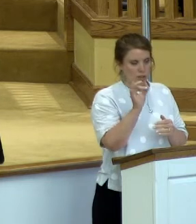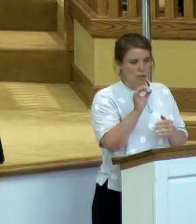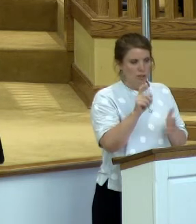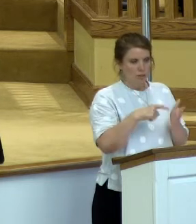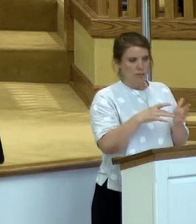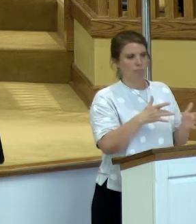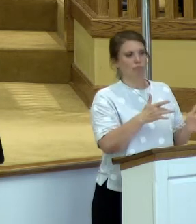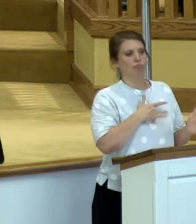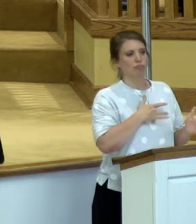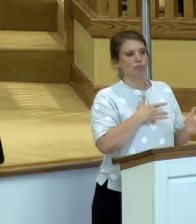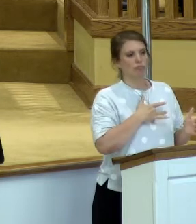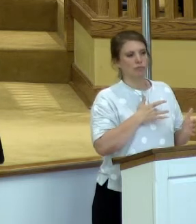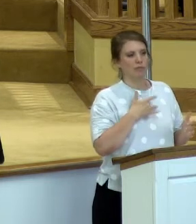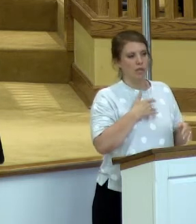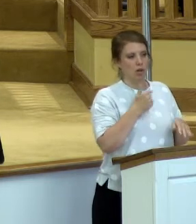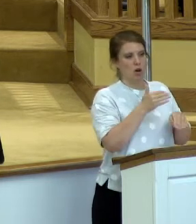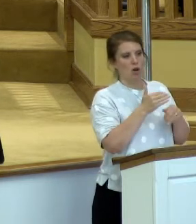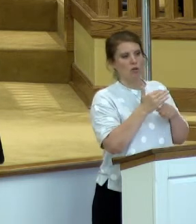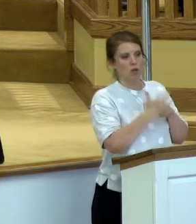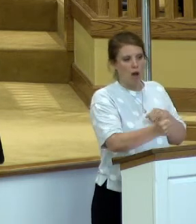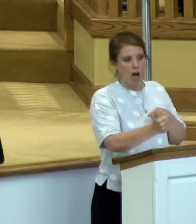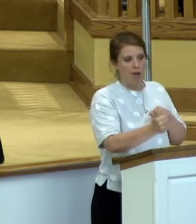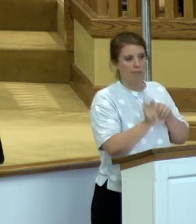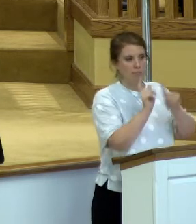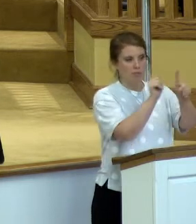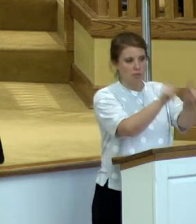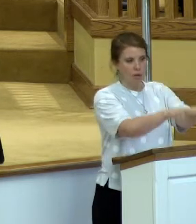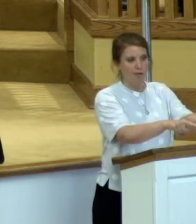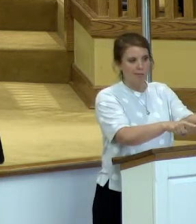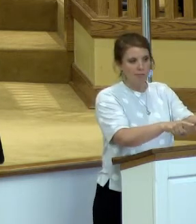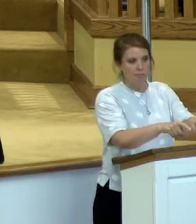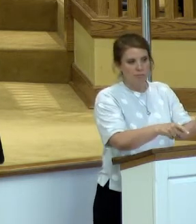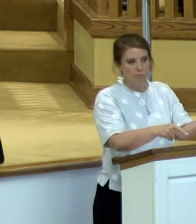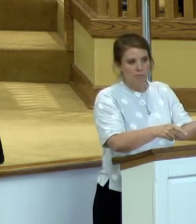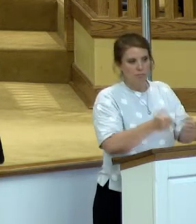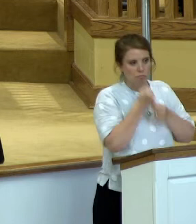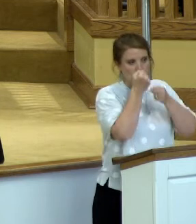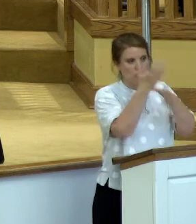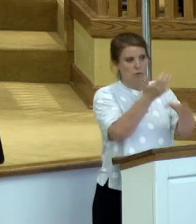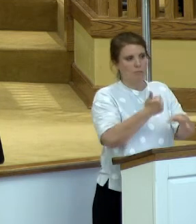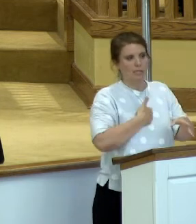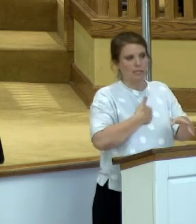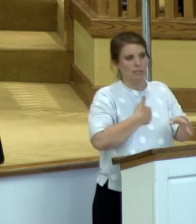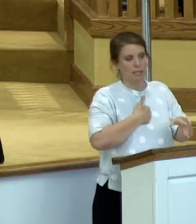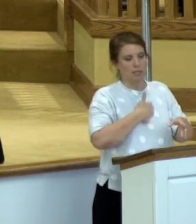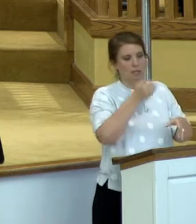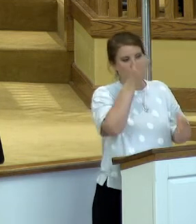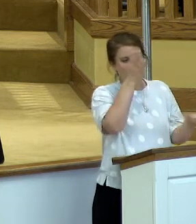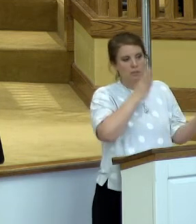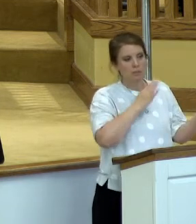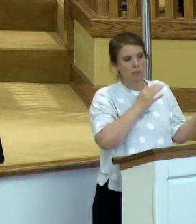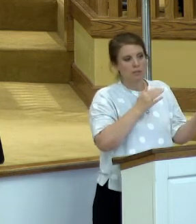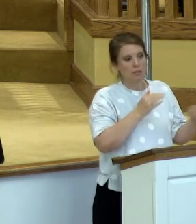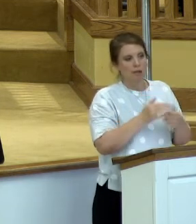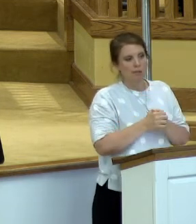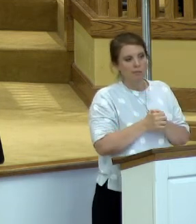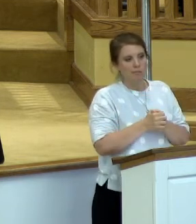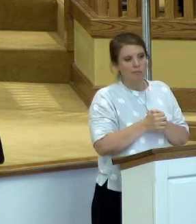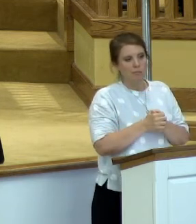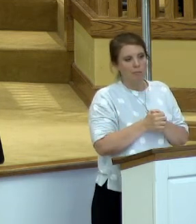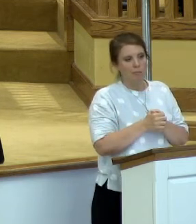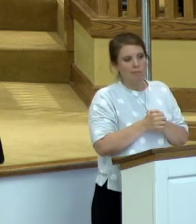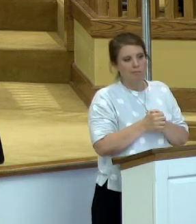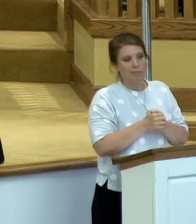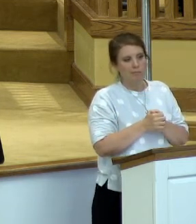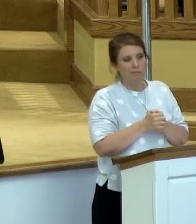sometimes a sermon or a message can challenge you and you're showing the Lord that you're thankful for that thought or challenge, and